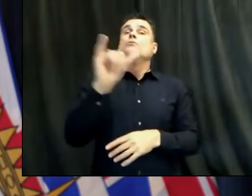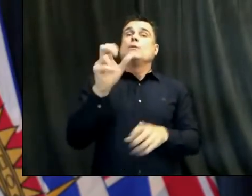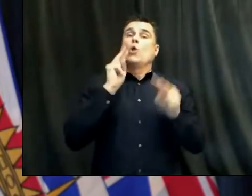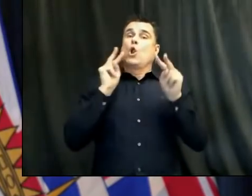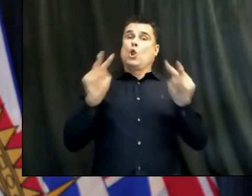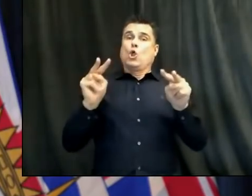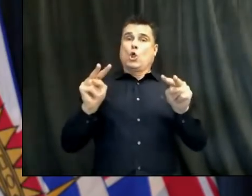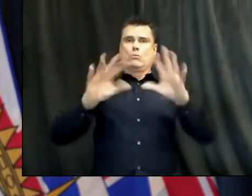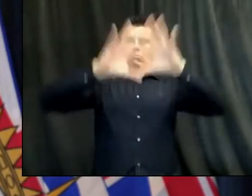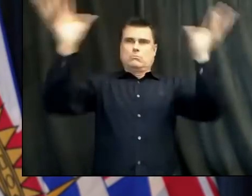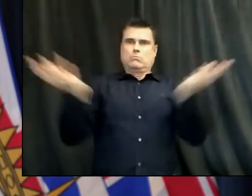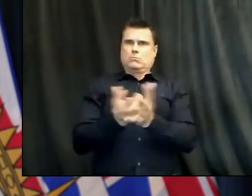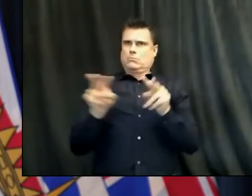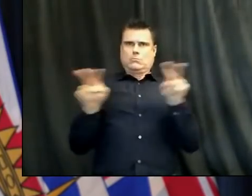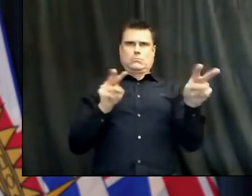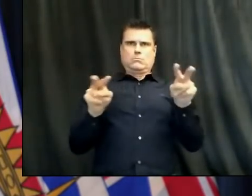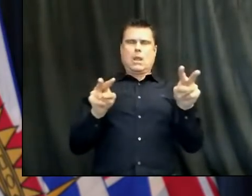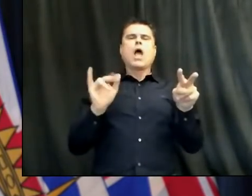province.